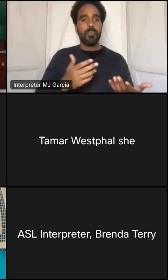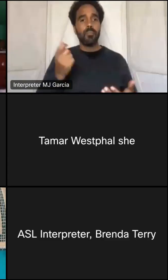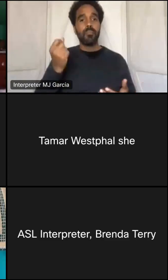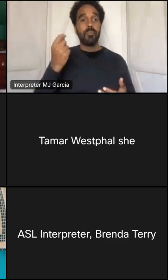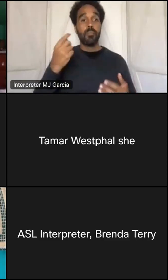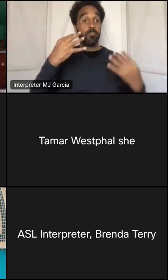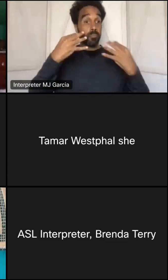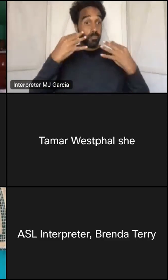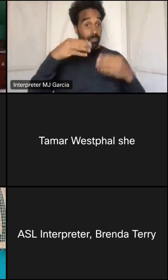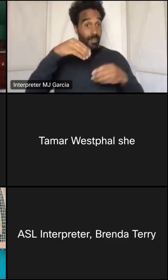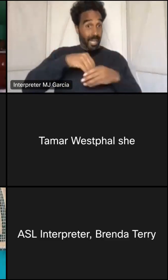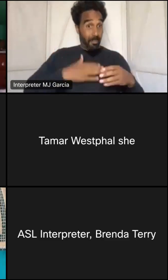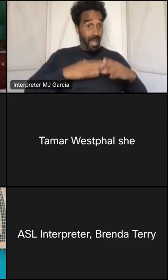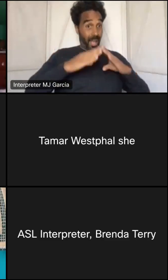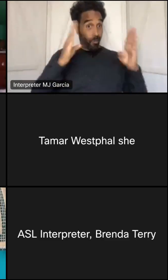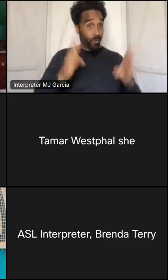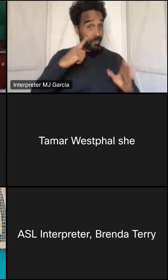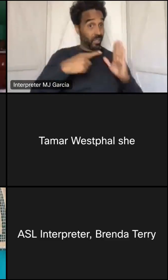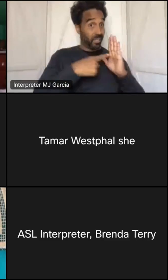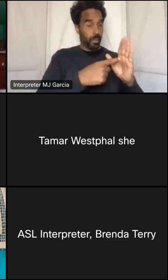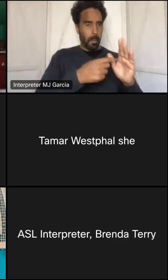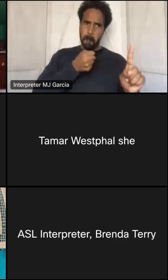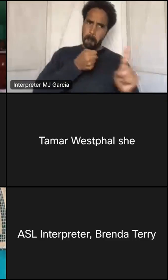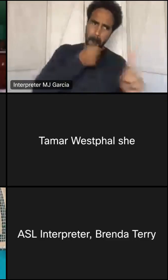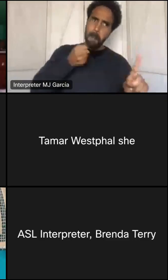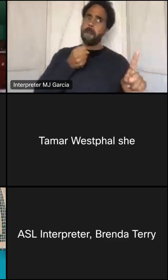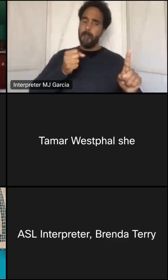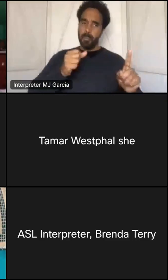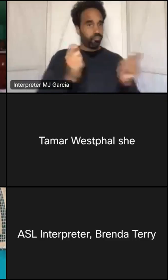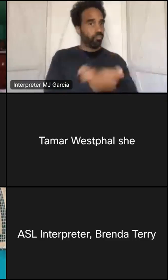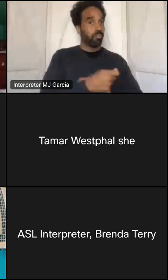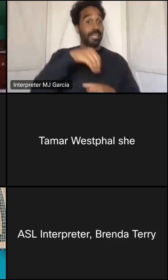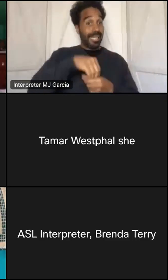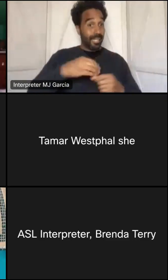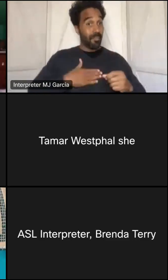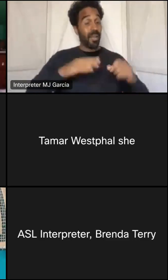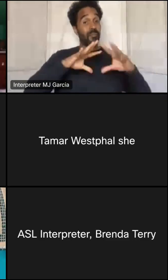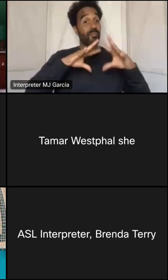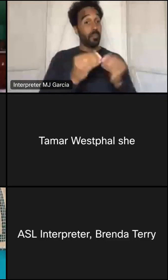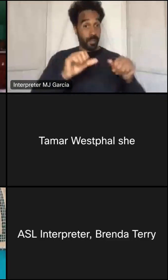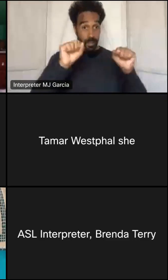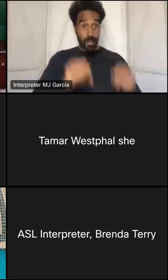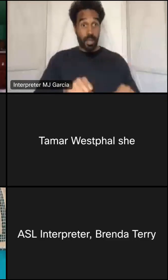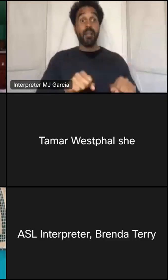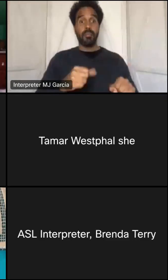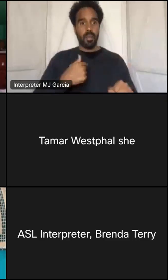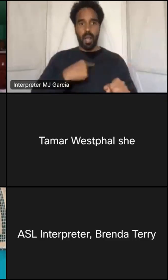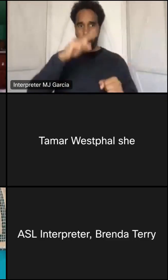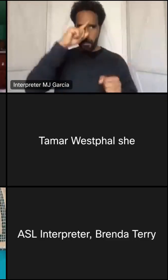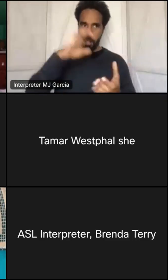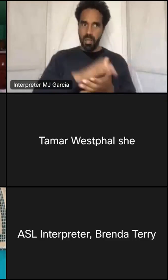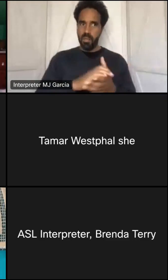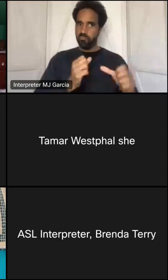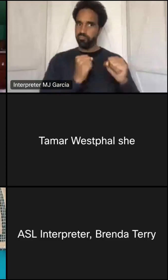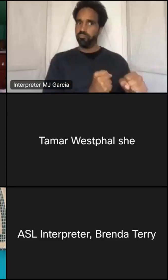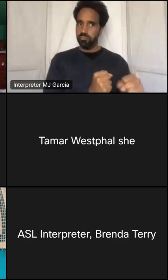is watching you. You can make a huge difference if you wanted to make a change, and believe in that.